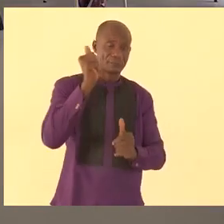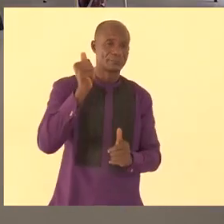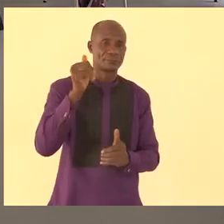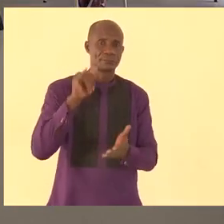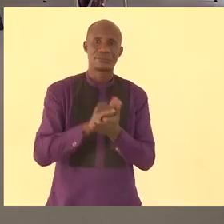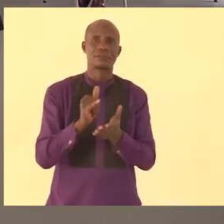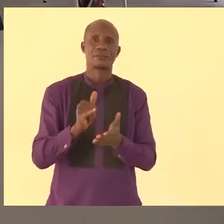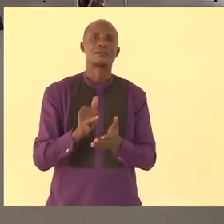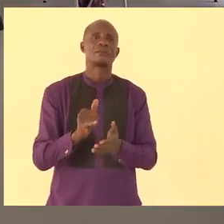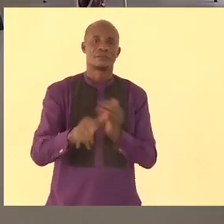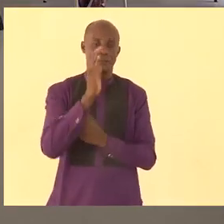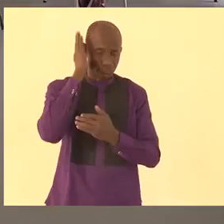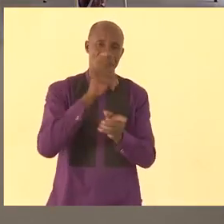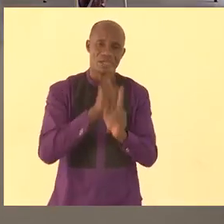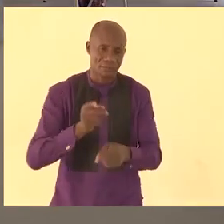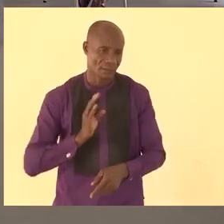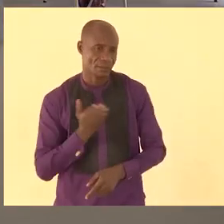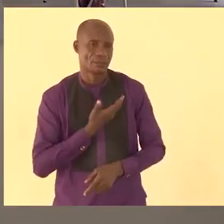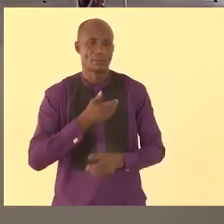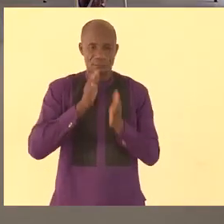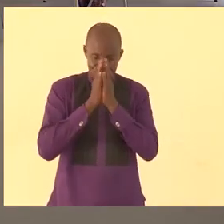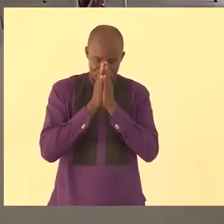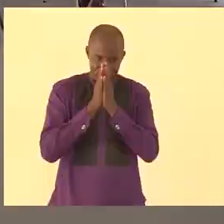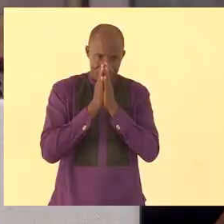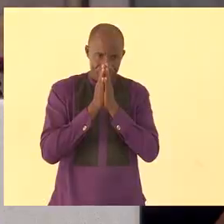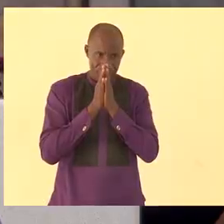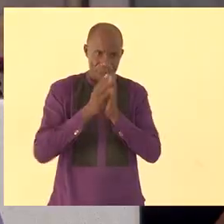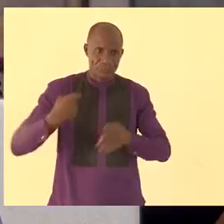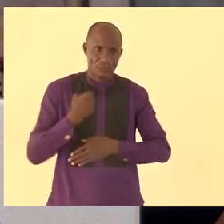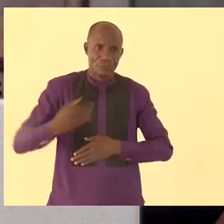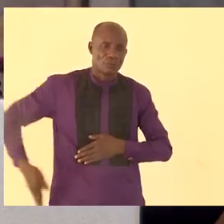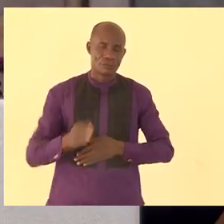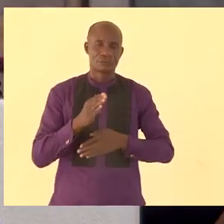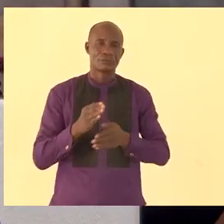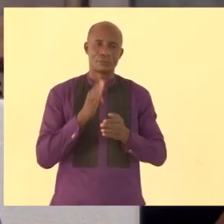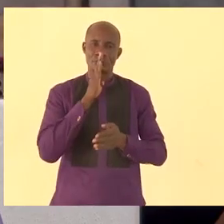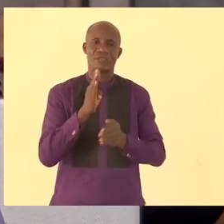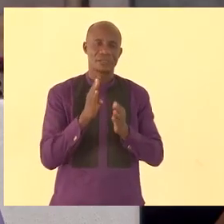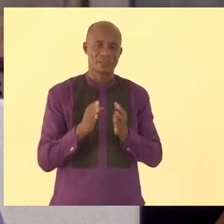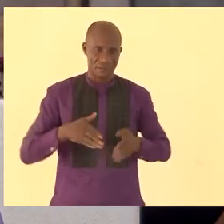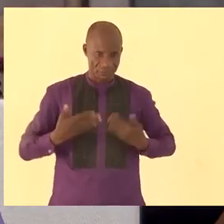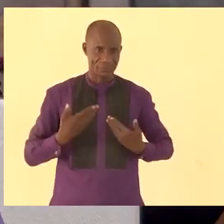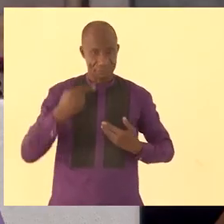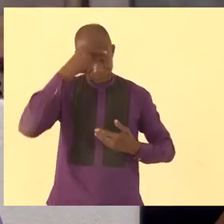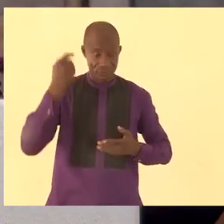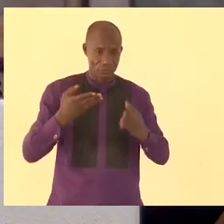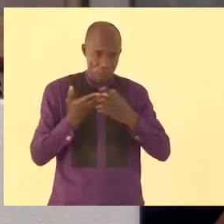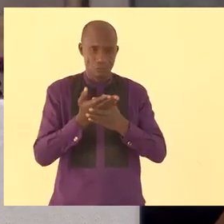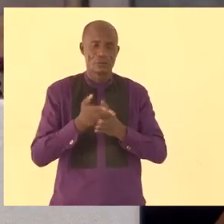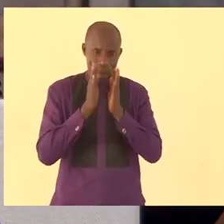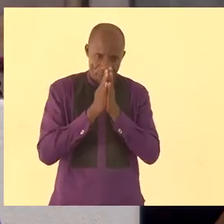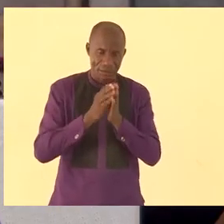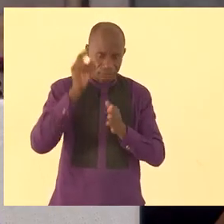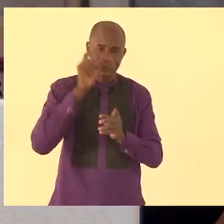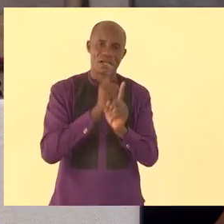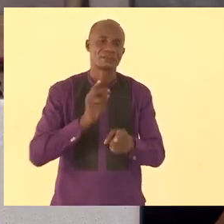prayer and supplication, he will answer our prayers. Okay, we should be happy because through prayer, he will answer our prayer. And we